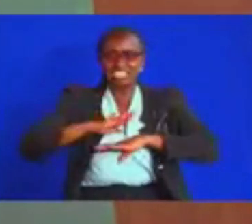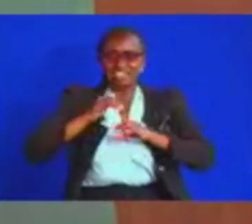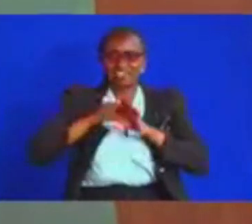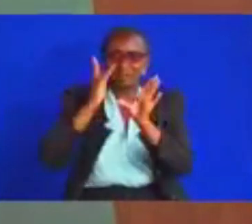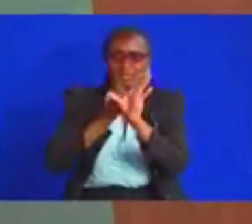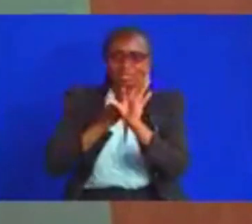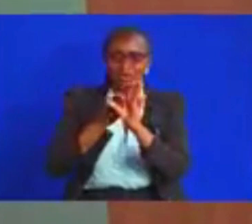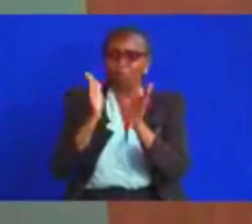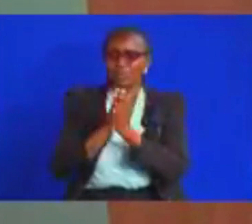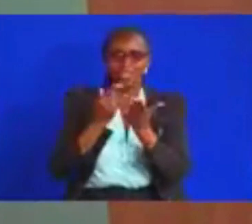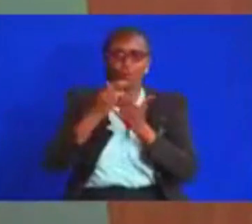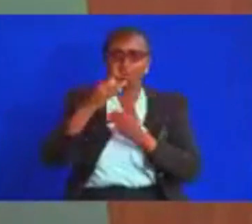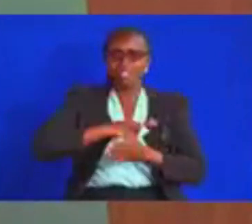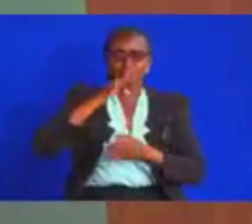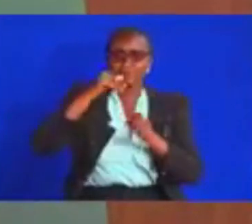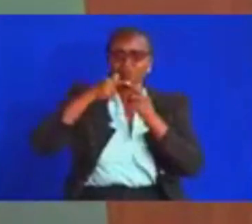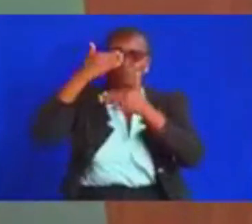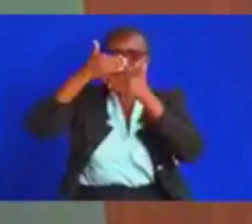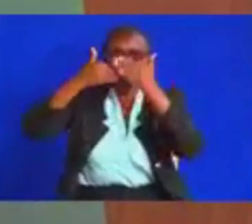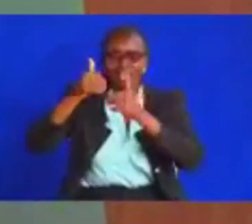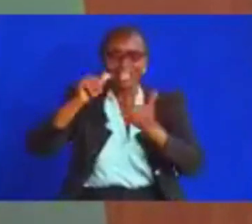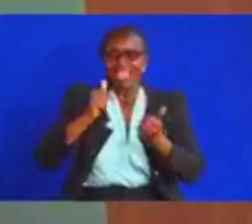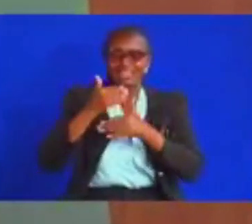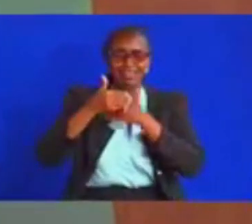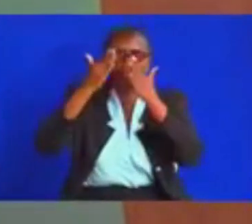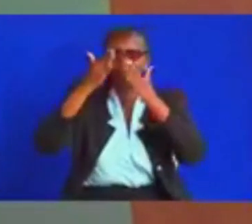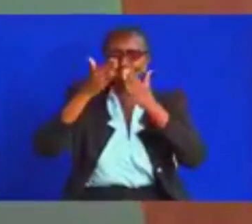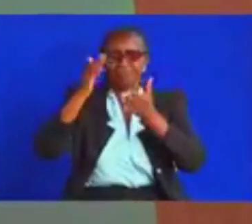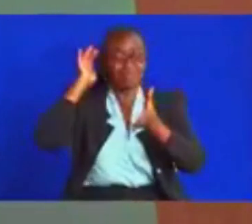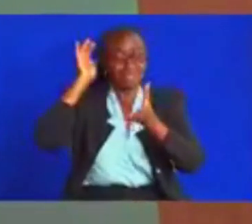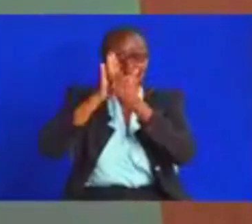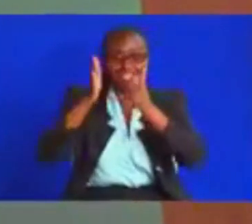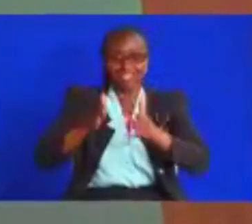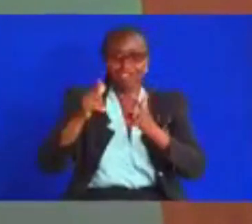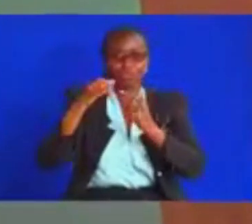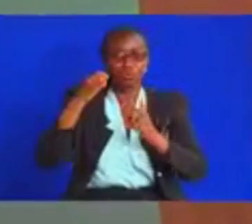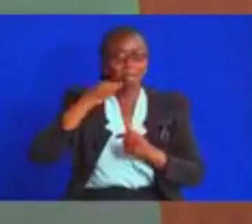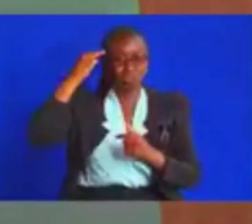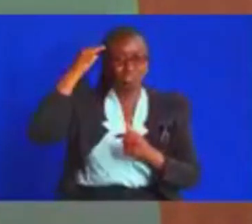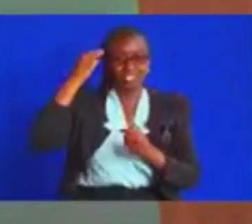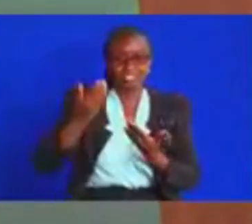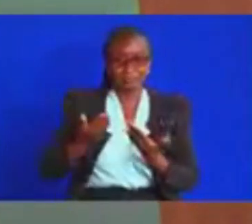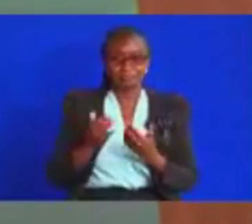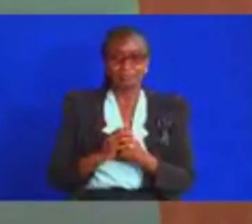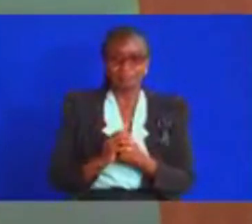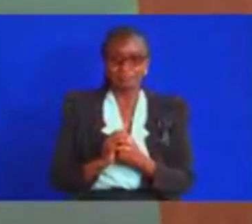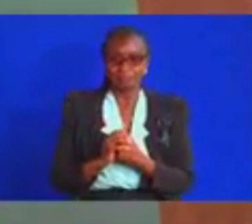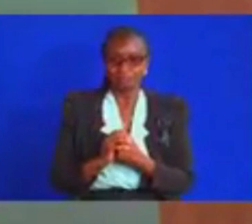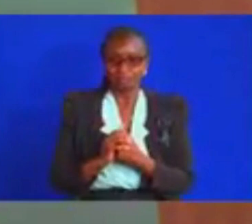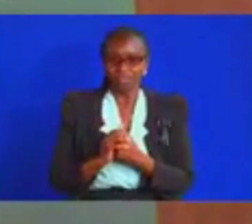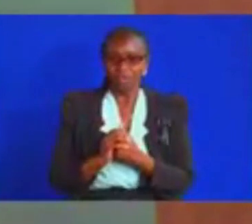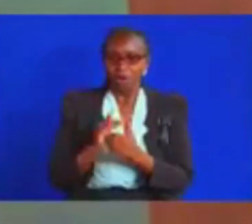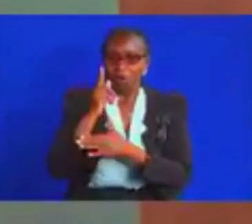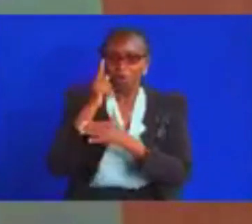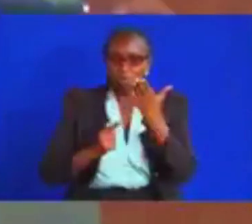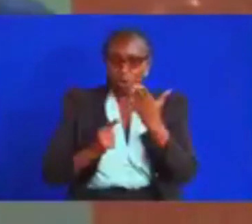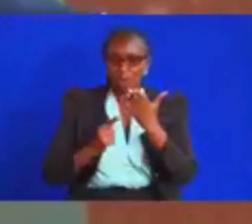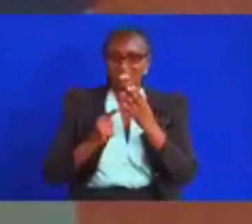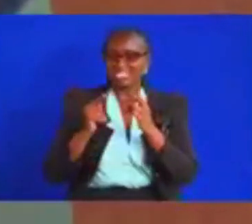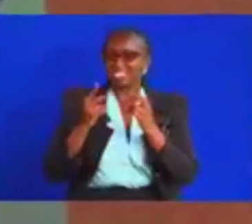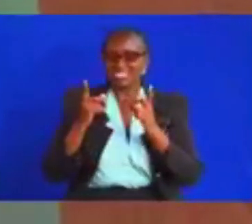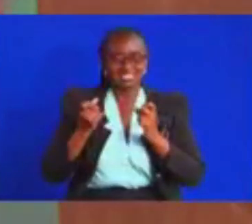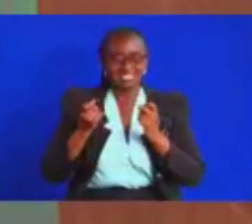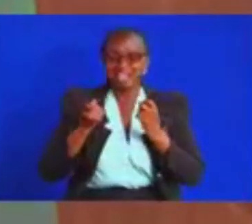with the Holy Spirit to build any believer to maturity and stature. Are we together now? That what is captured